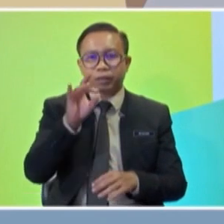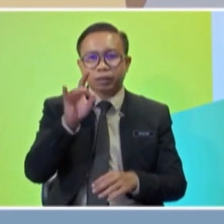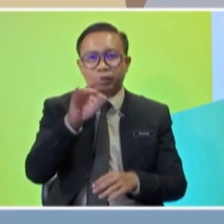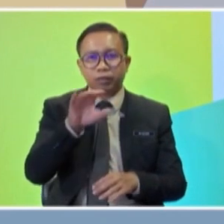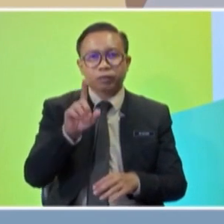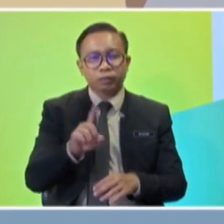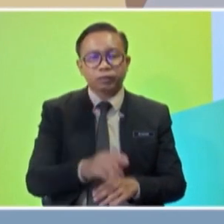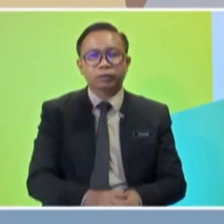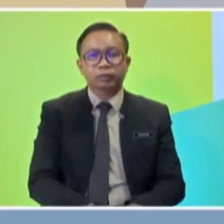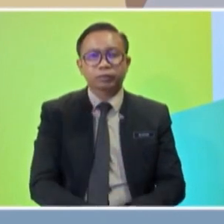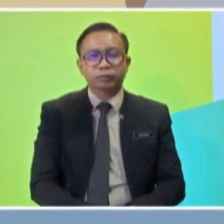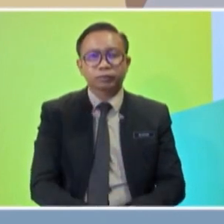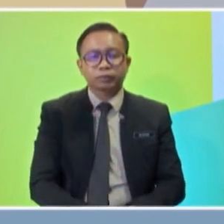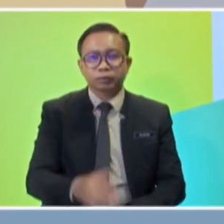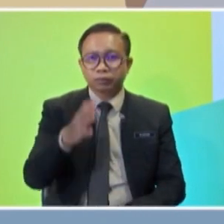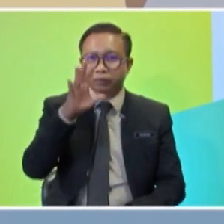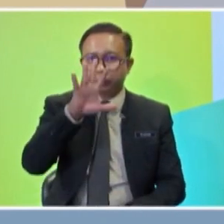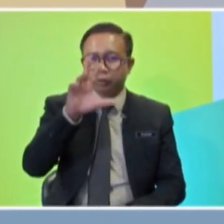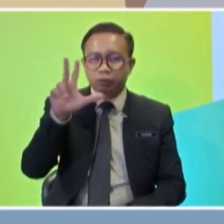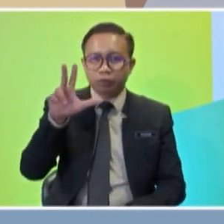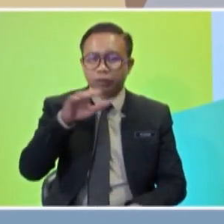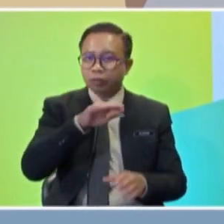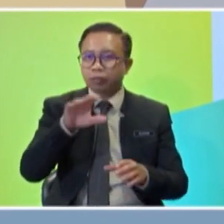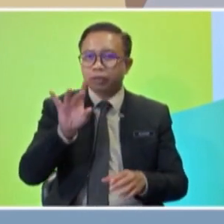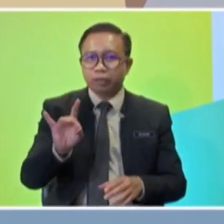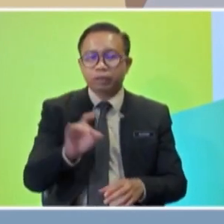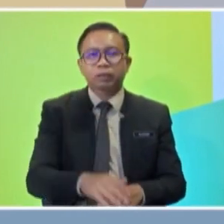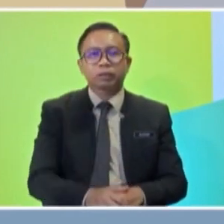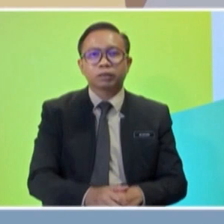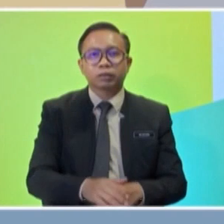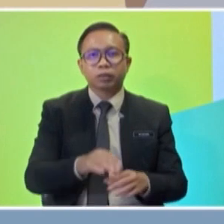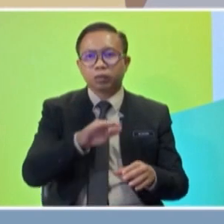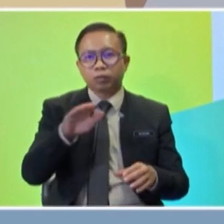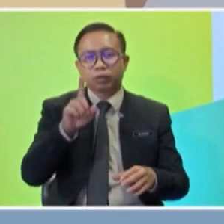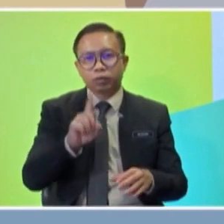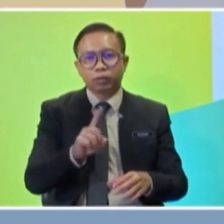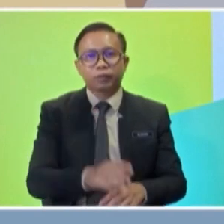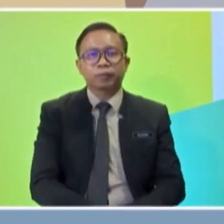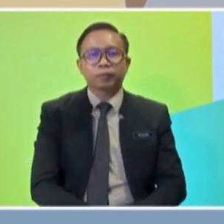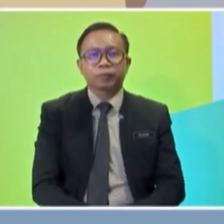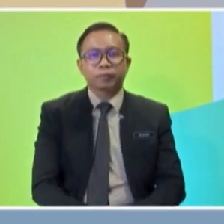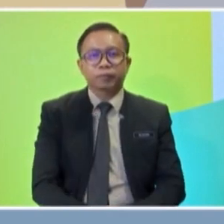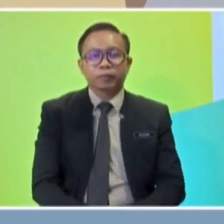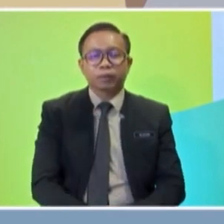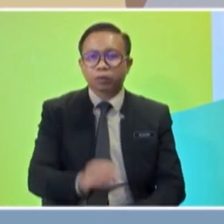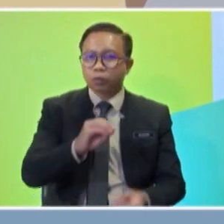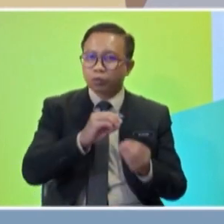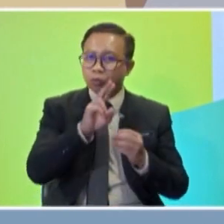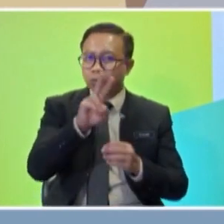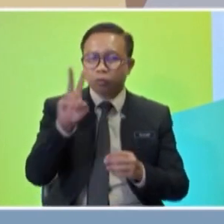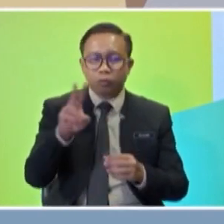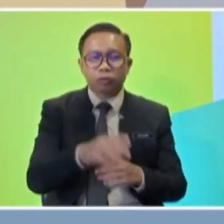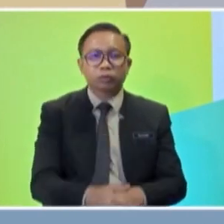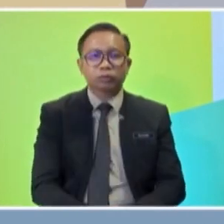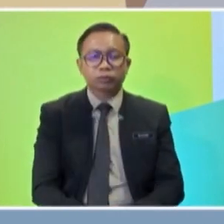8. So it will be 53 over 8 times 8 over 1. We can simplify both of the